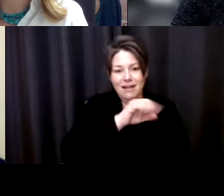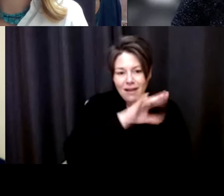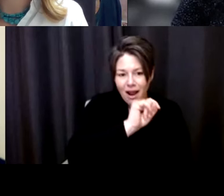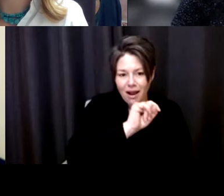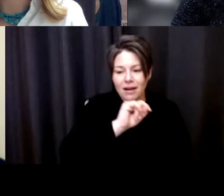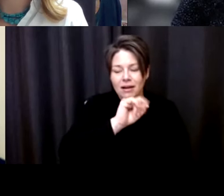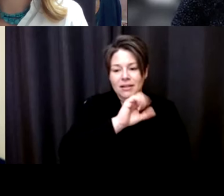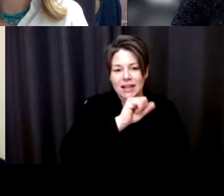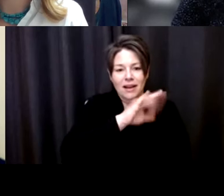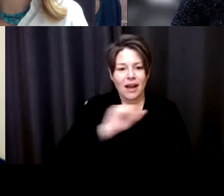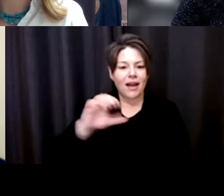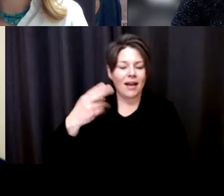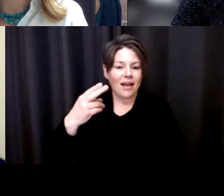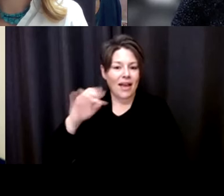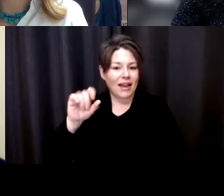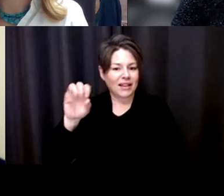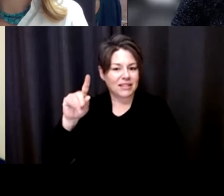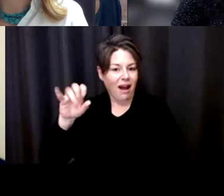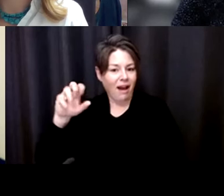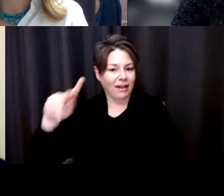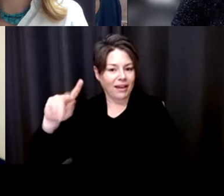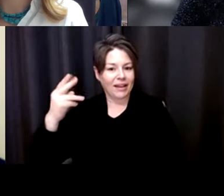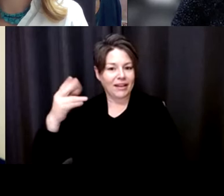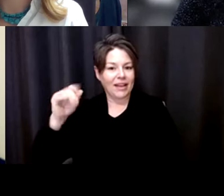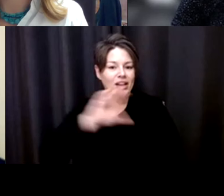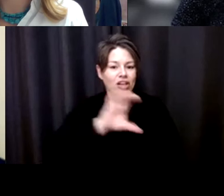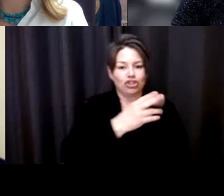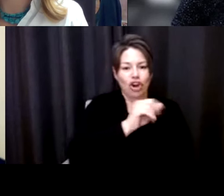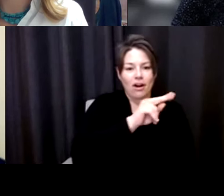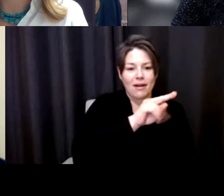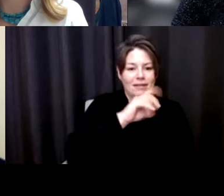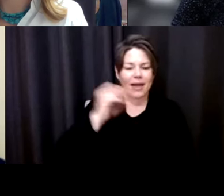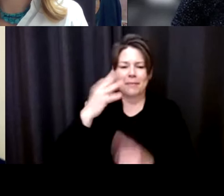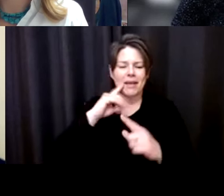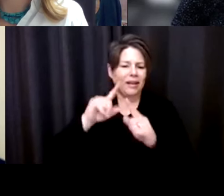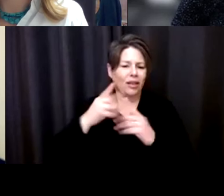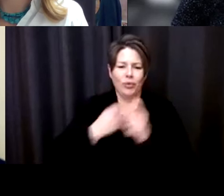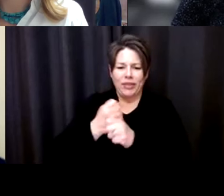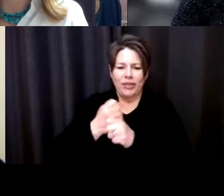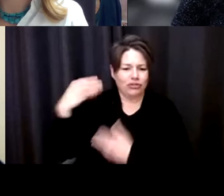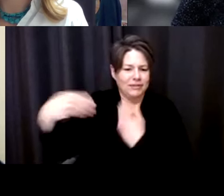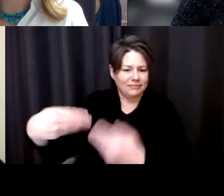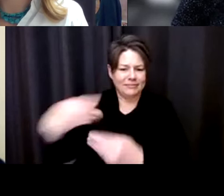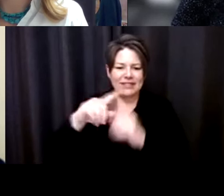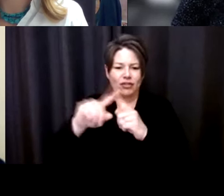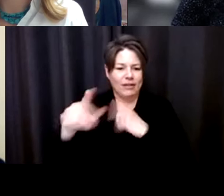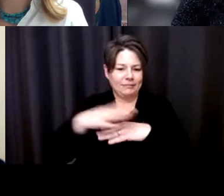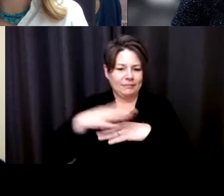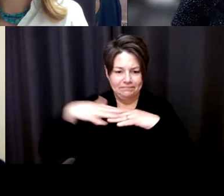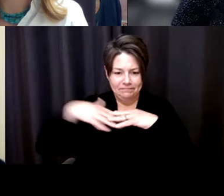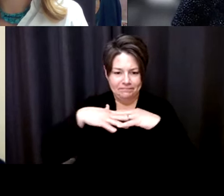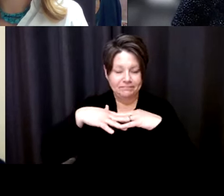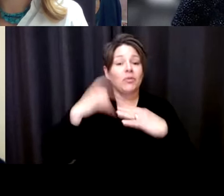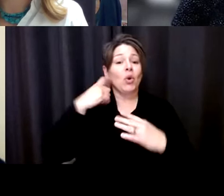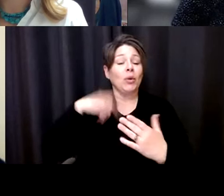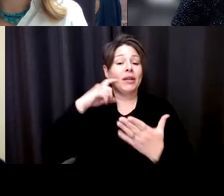and Haudenosaunee Confederacy, Shawnee, and others throughout the millennia. We acknowledge that Franklin